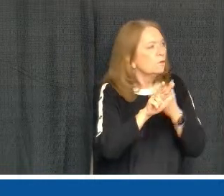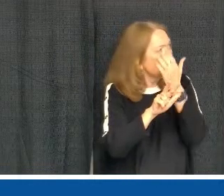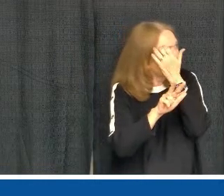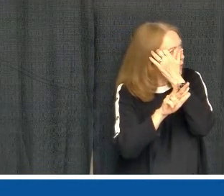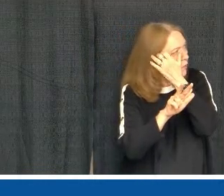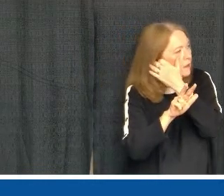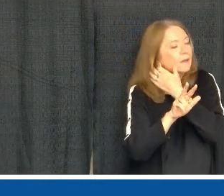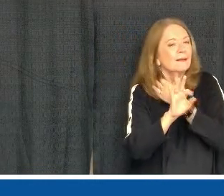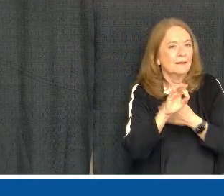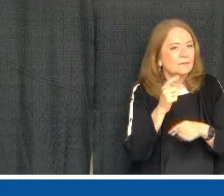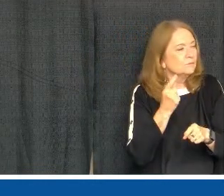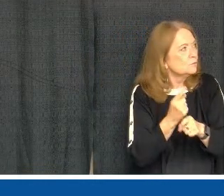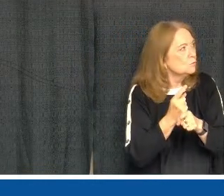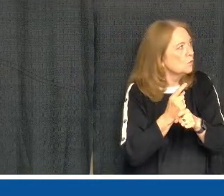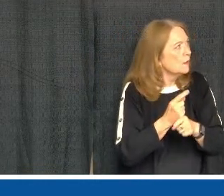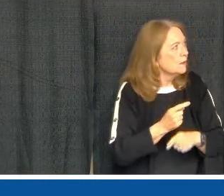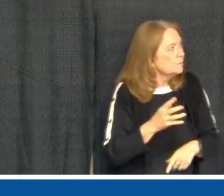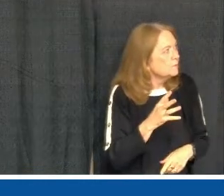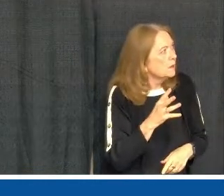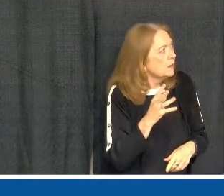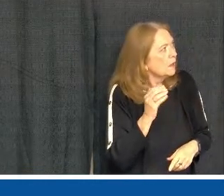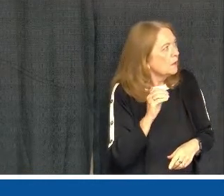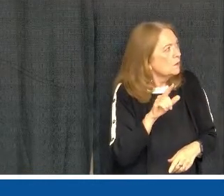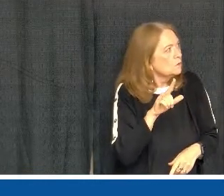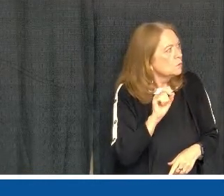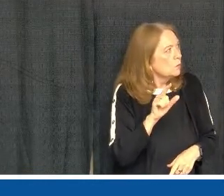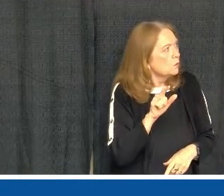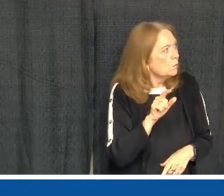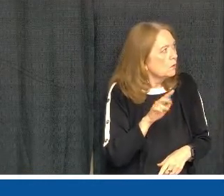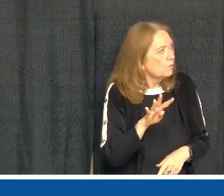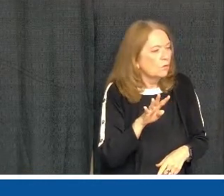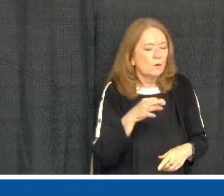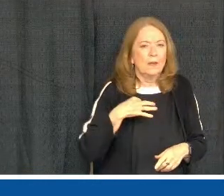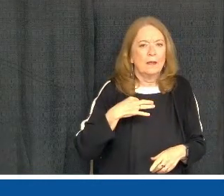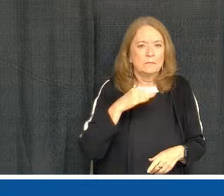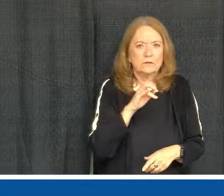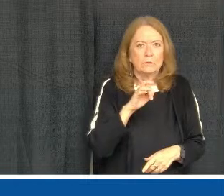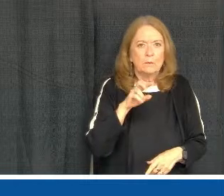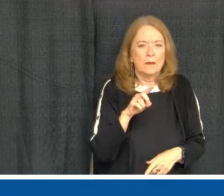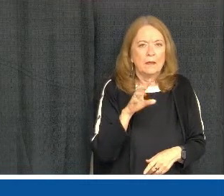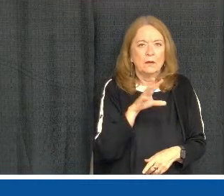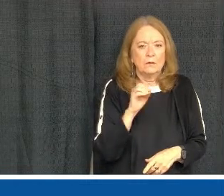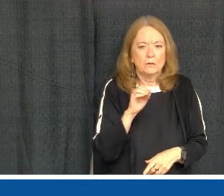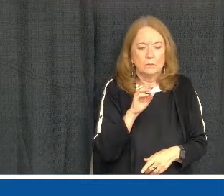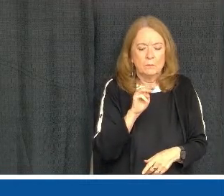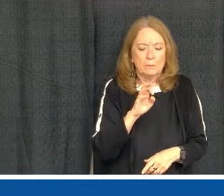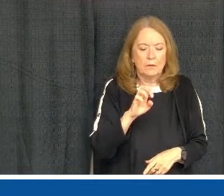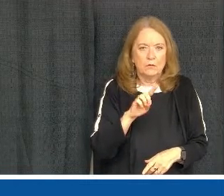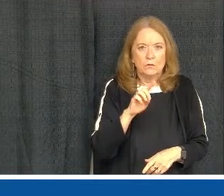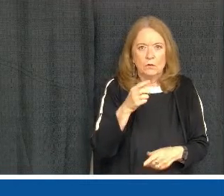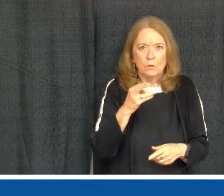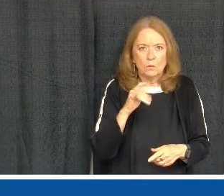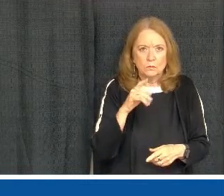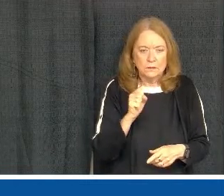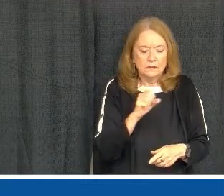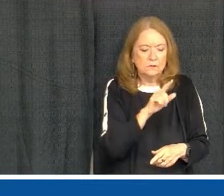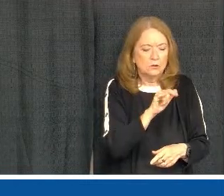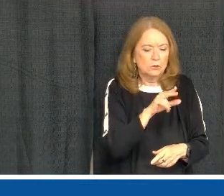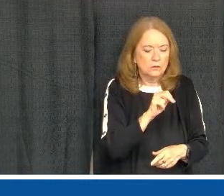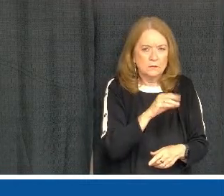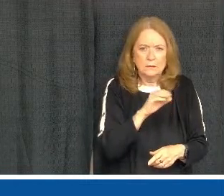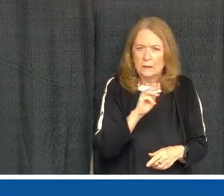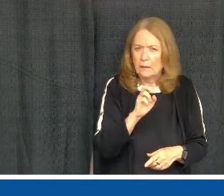Z39. Yes, Planning Commission Z39, 2024. Application of Byard and Mabry Holdings. Agent is Lawson Mabry and Chad